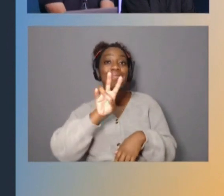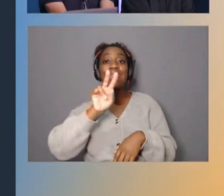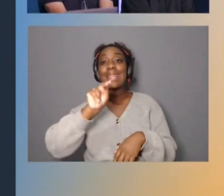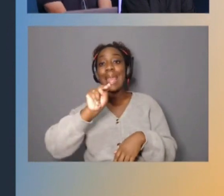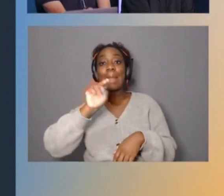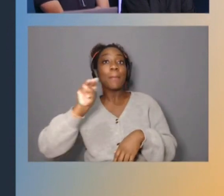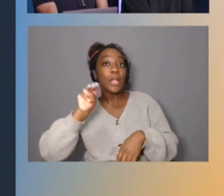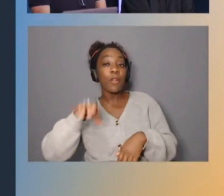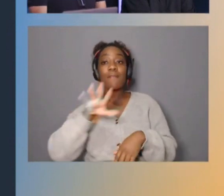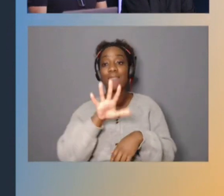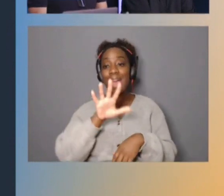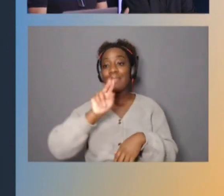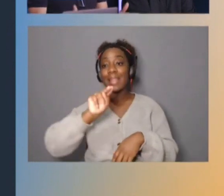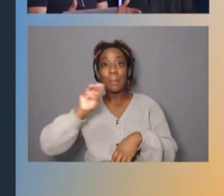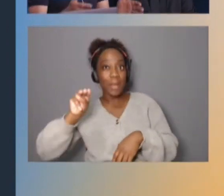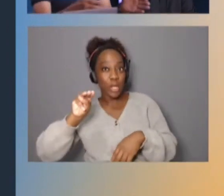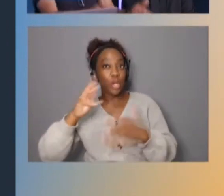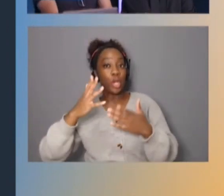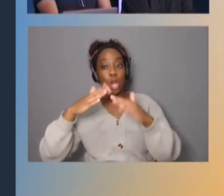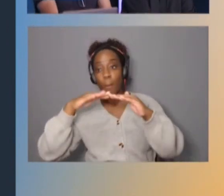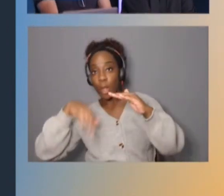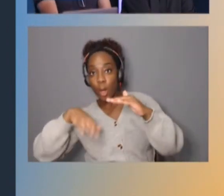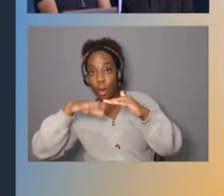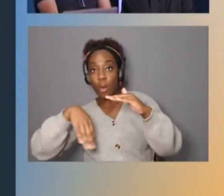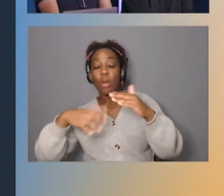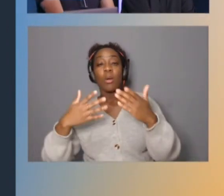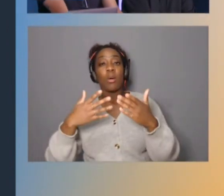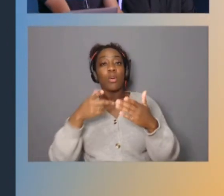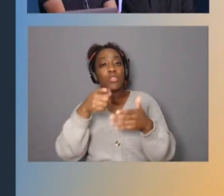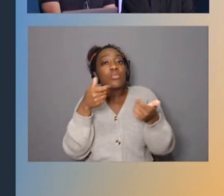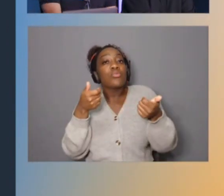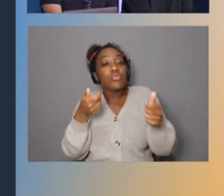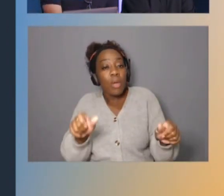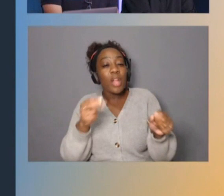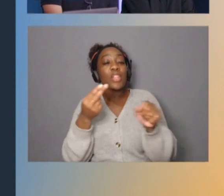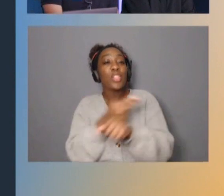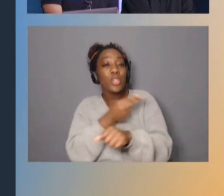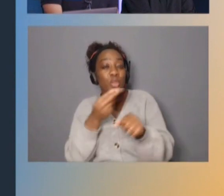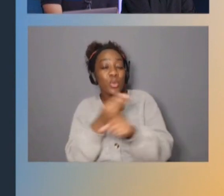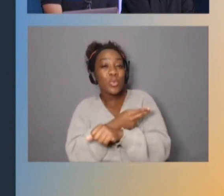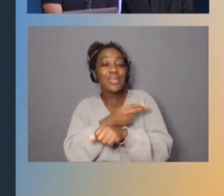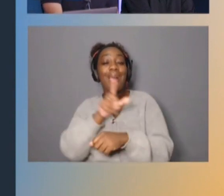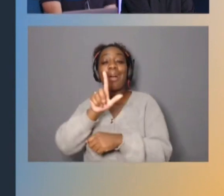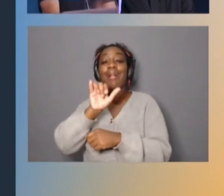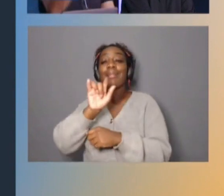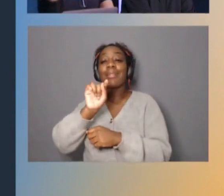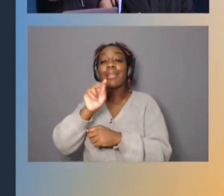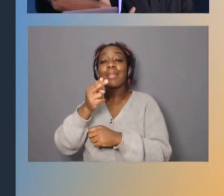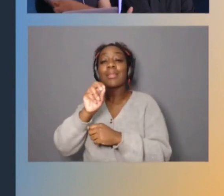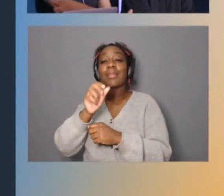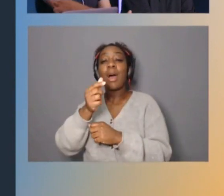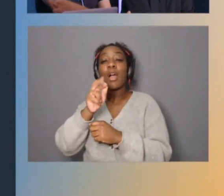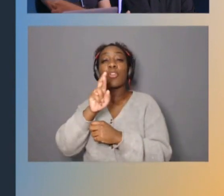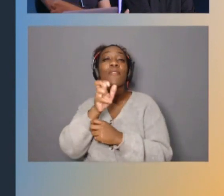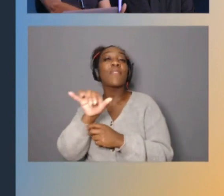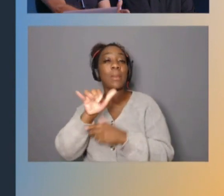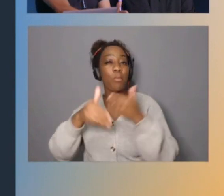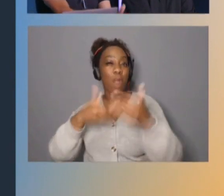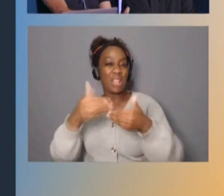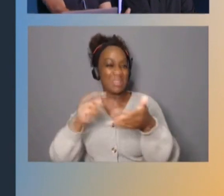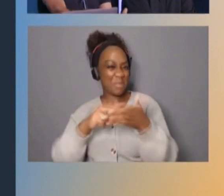below that, is you're trying to use a lithography process, right? Shining light through masks